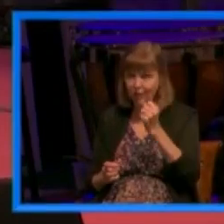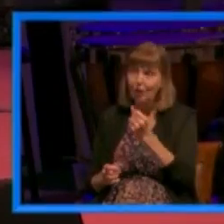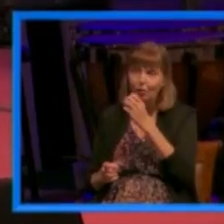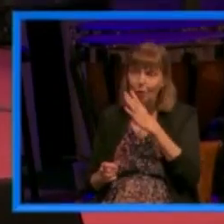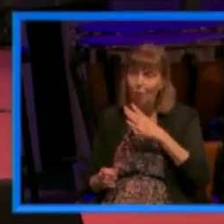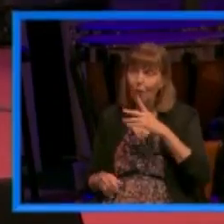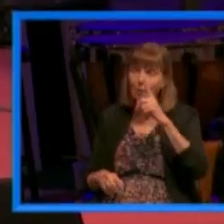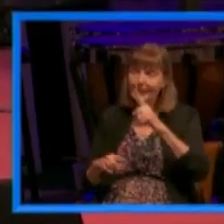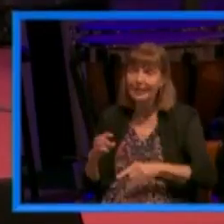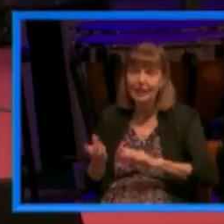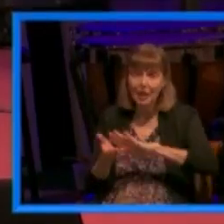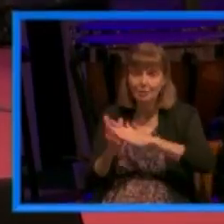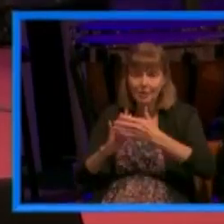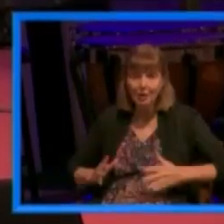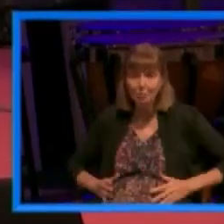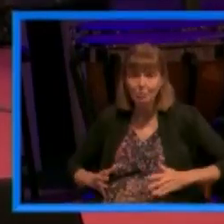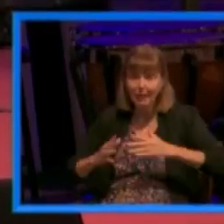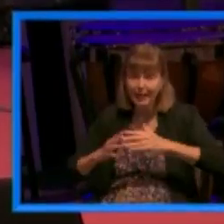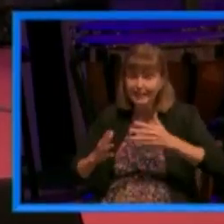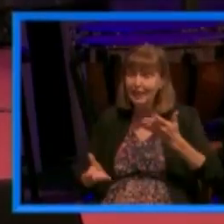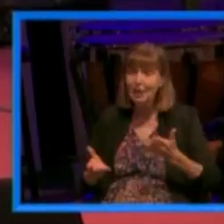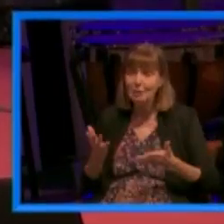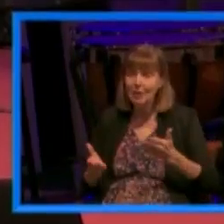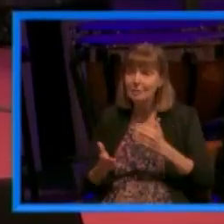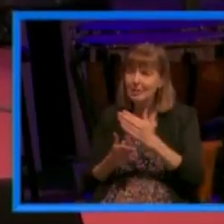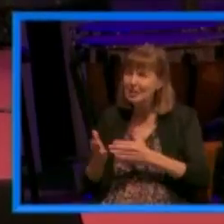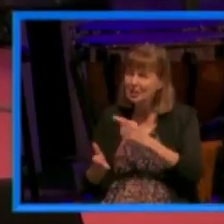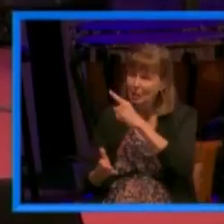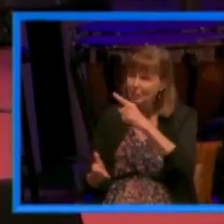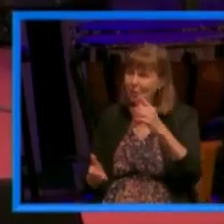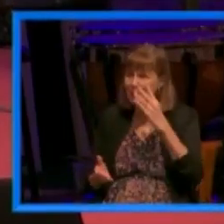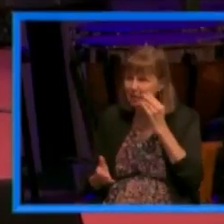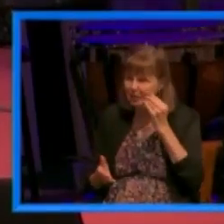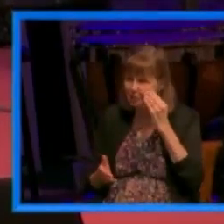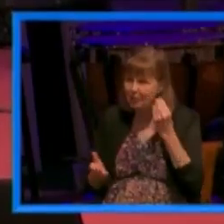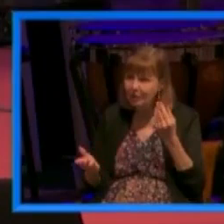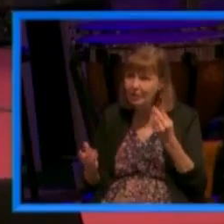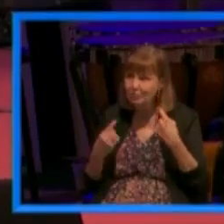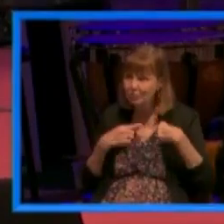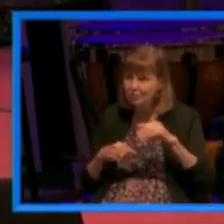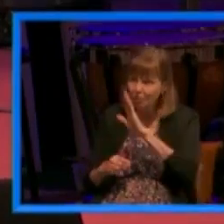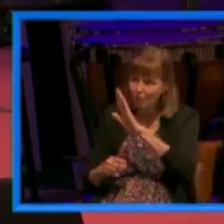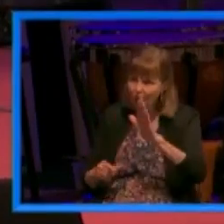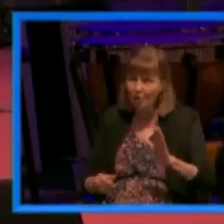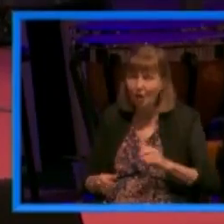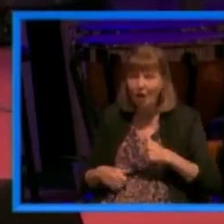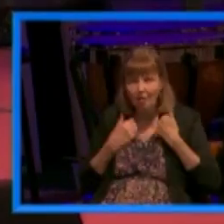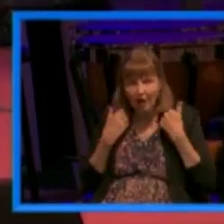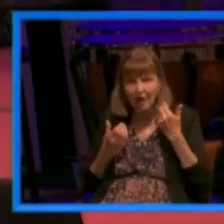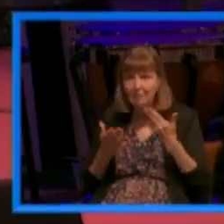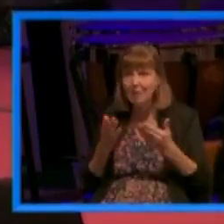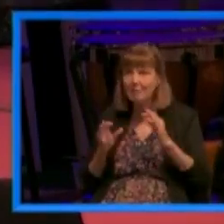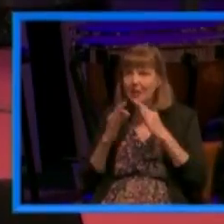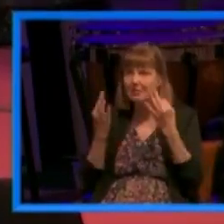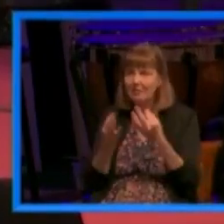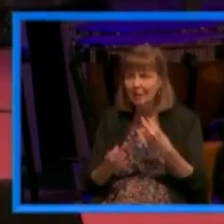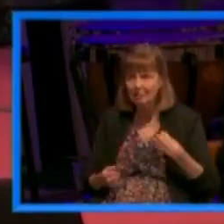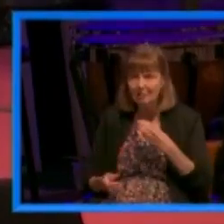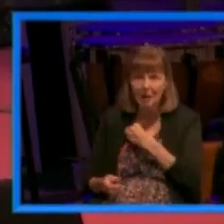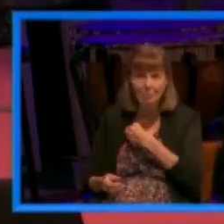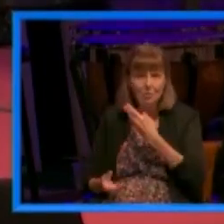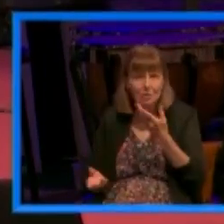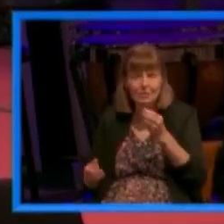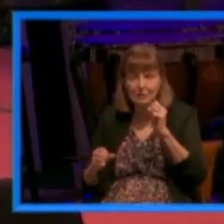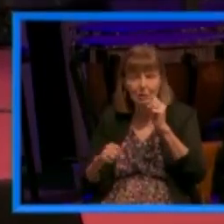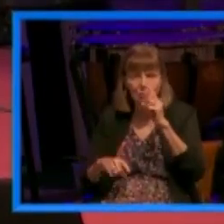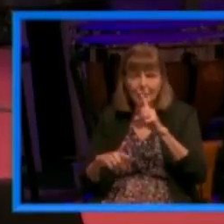There are some of you in here that may have experienced this throughout your life. You may have experienced it with family members around you, and you understand that the